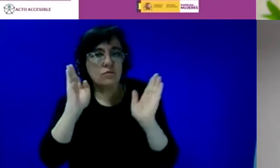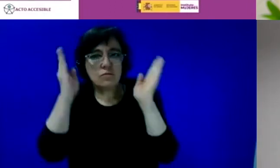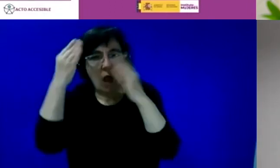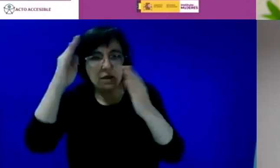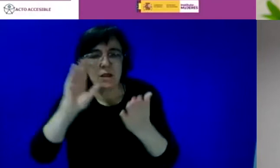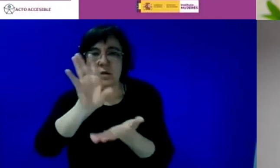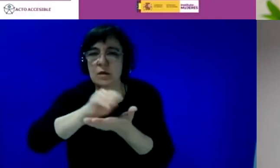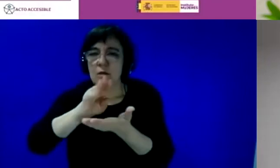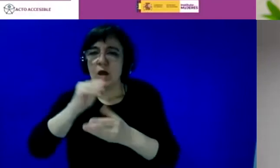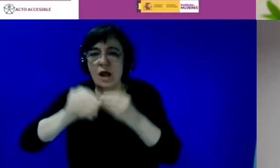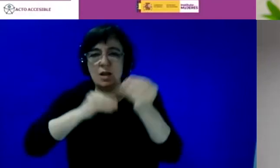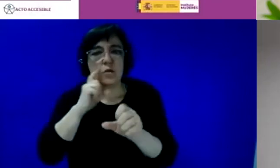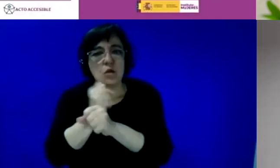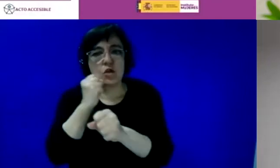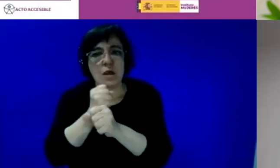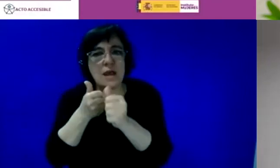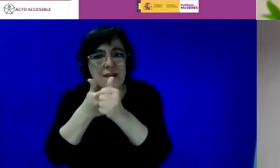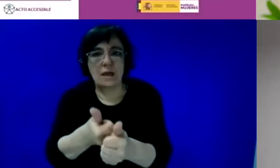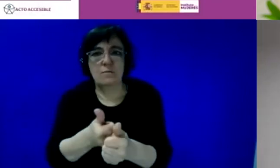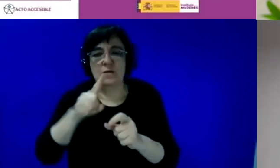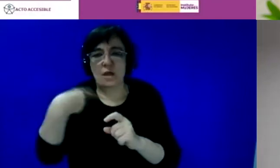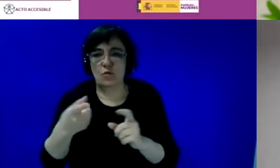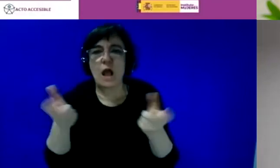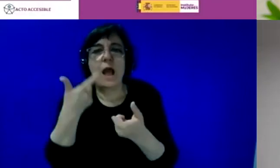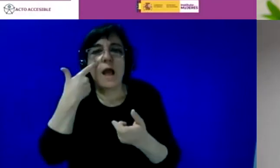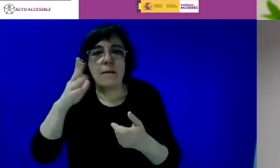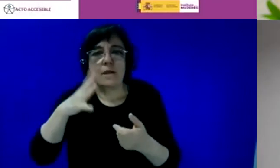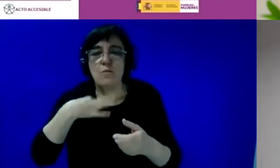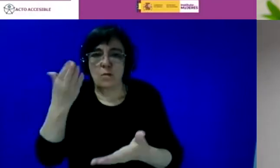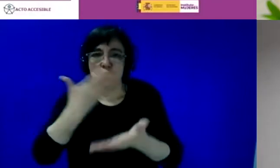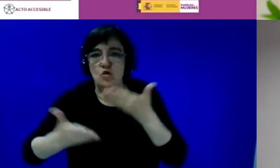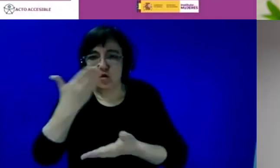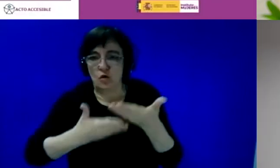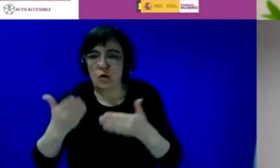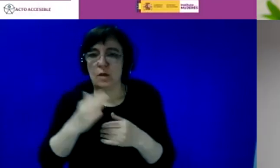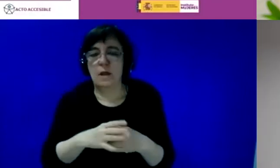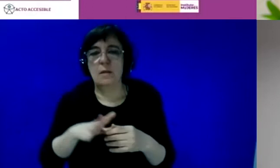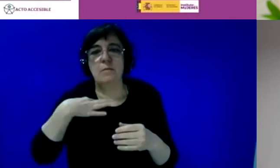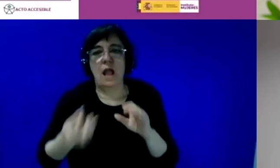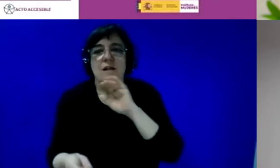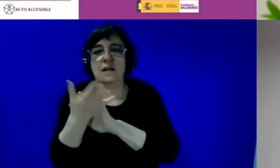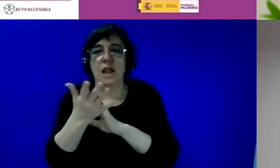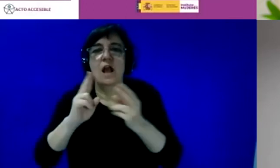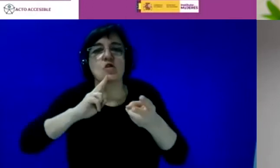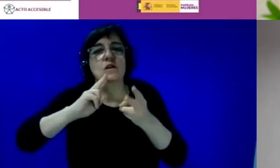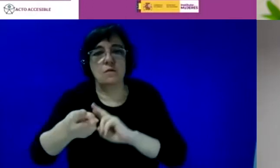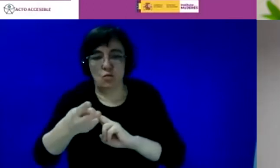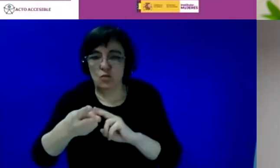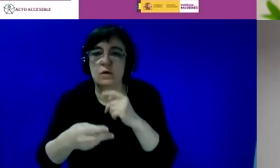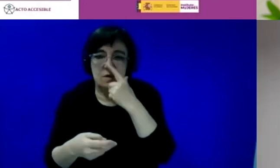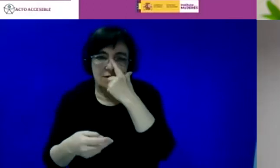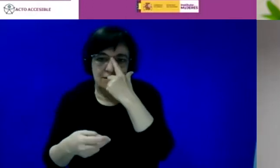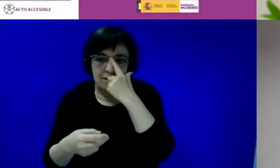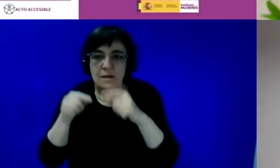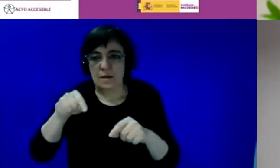we can work together to create a really a response to this dreadful emergency and brutal